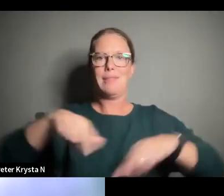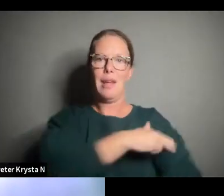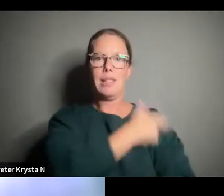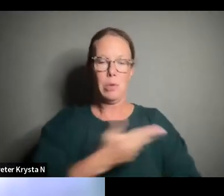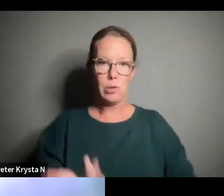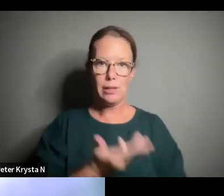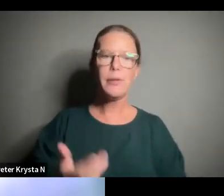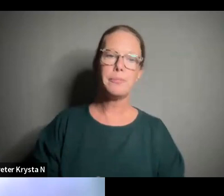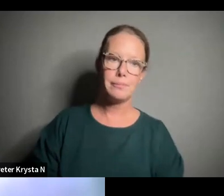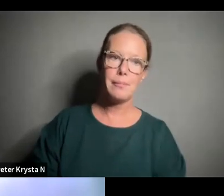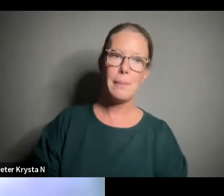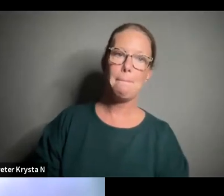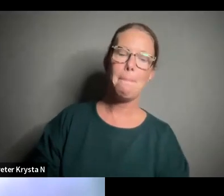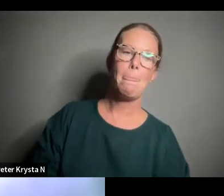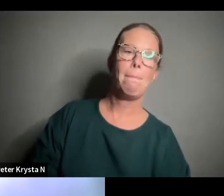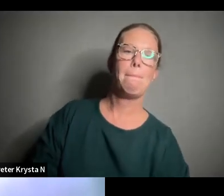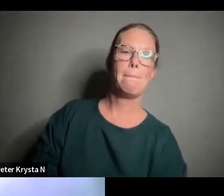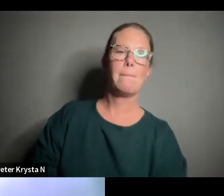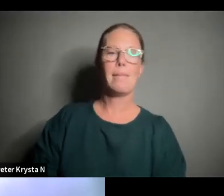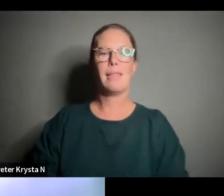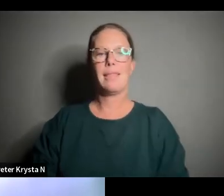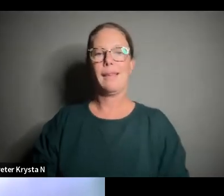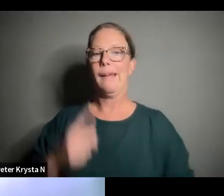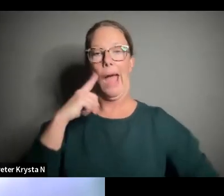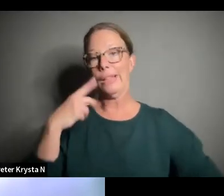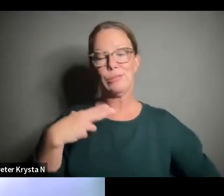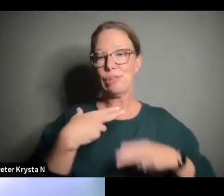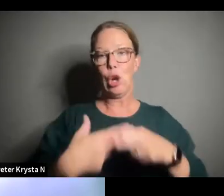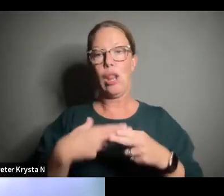so, commonly known, I just call it the diaphragm pacer. I